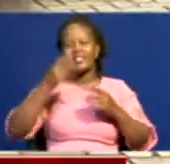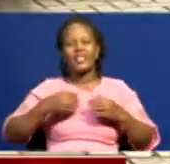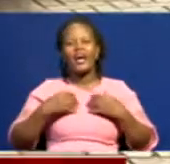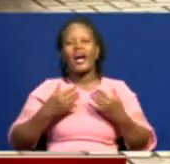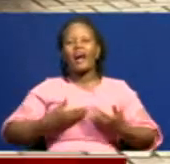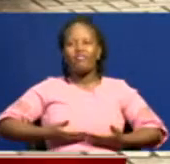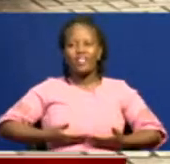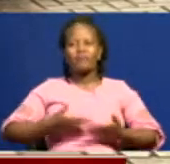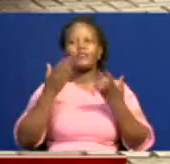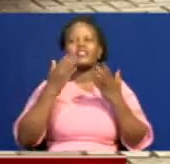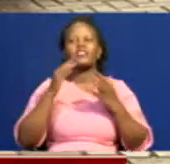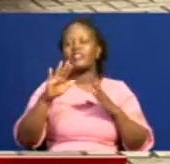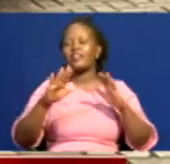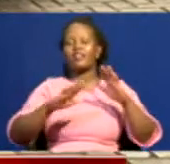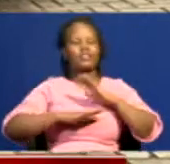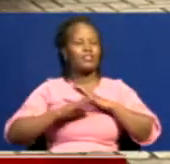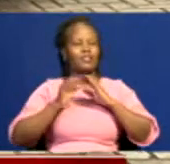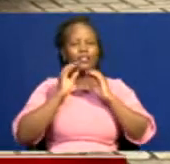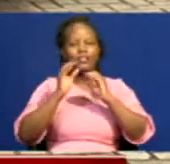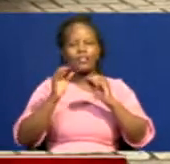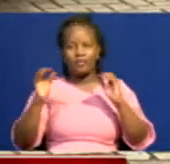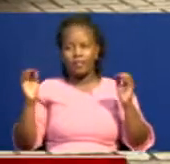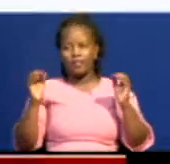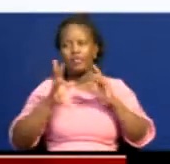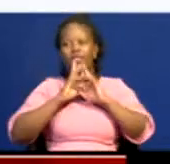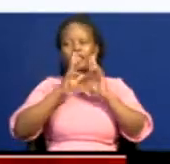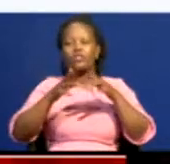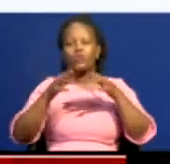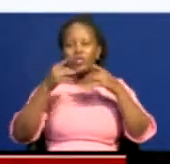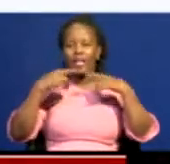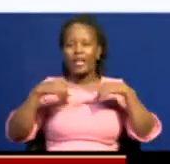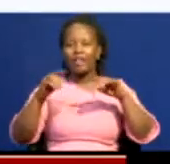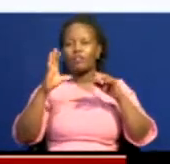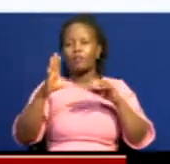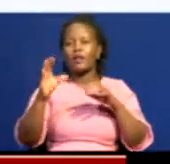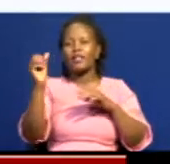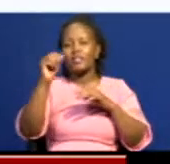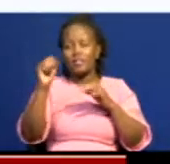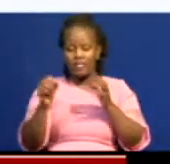results released by CS Education Ezekiel Machogu on Thursday,